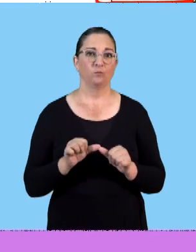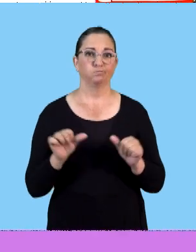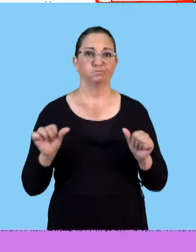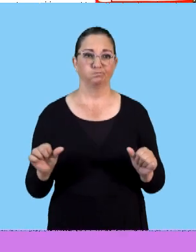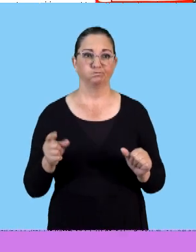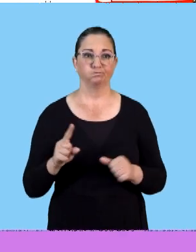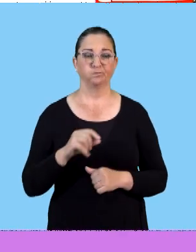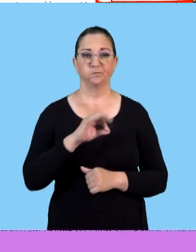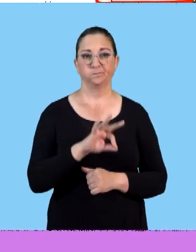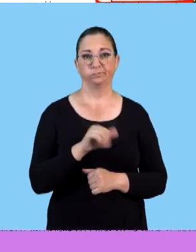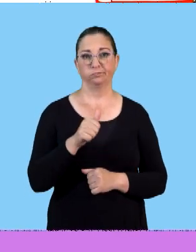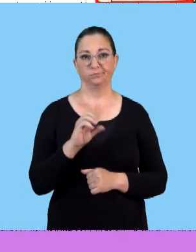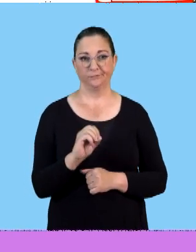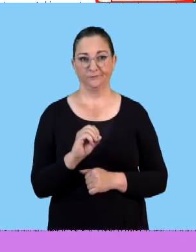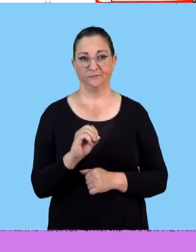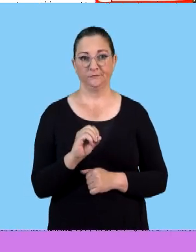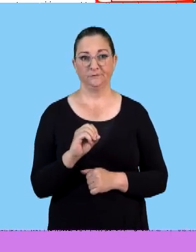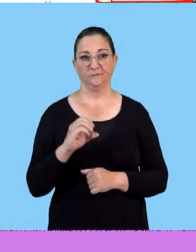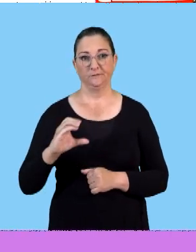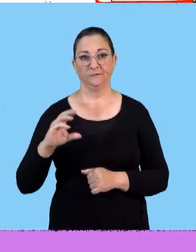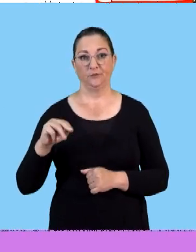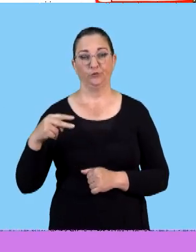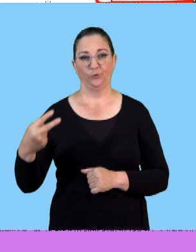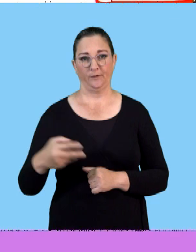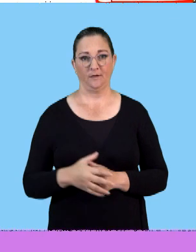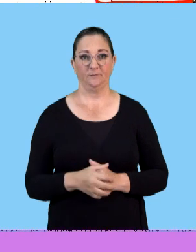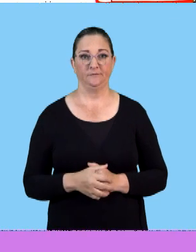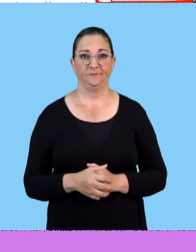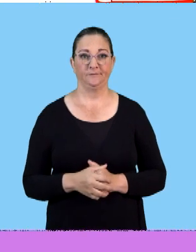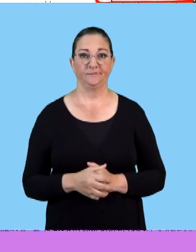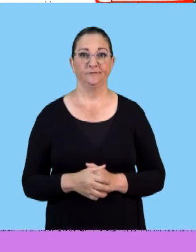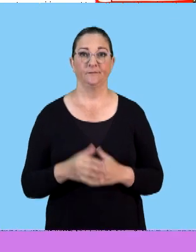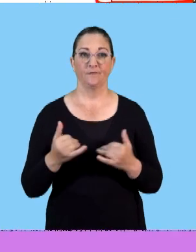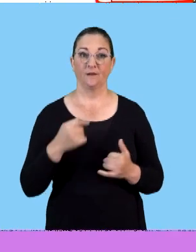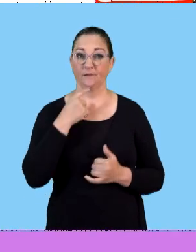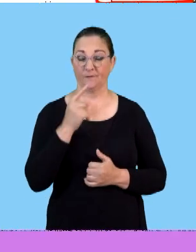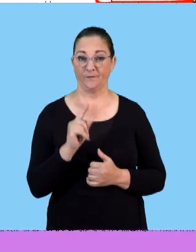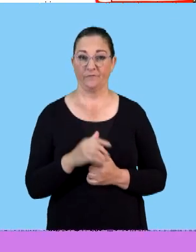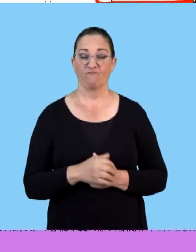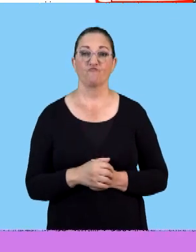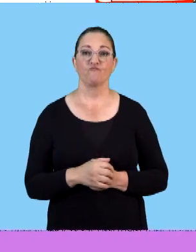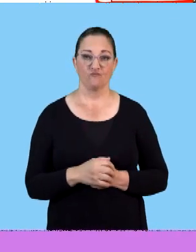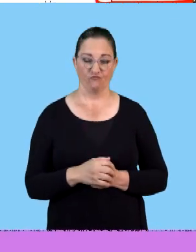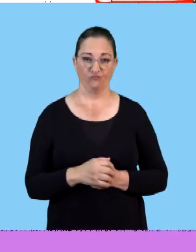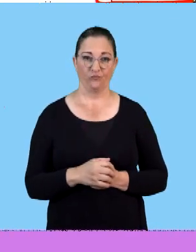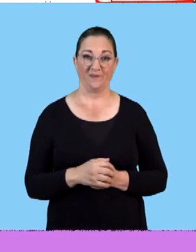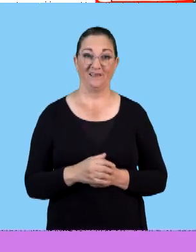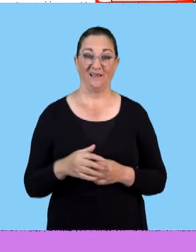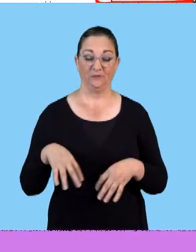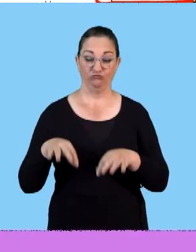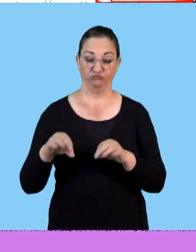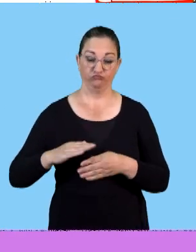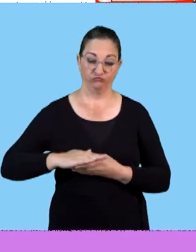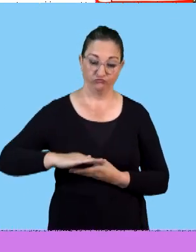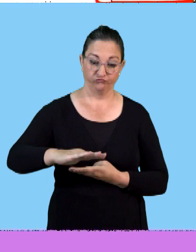of 360 square centimeters, right? So what are we saying? We are saying the